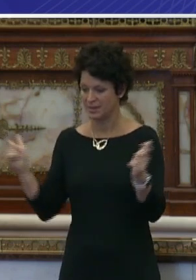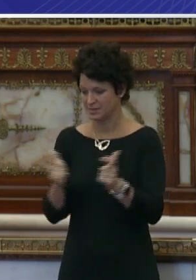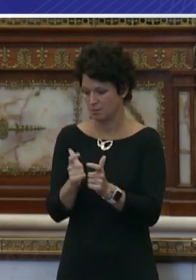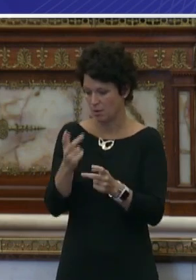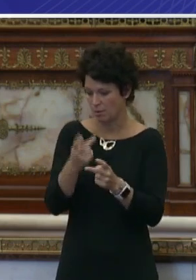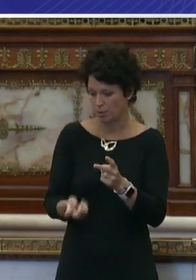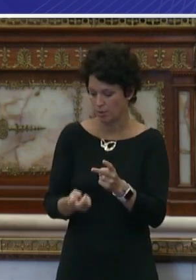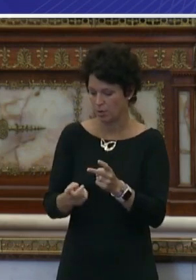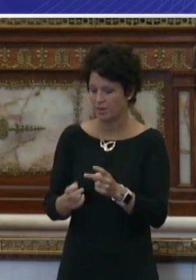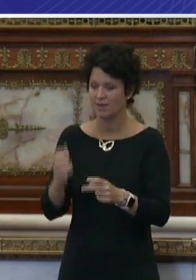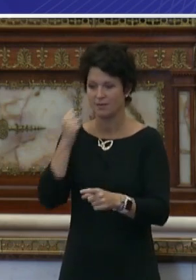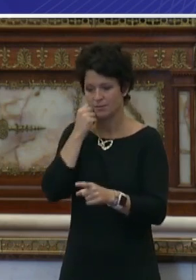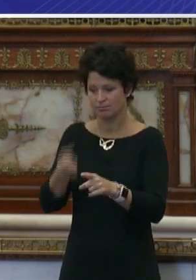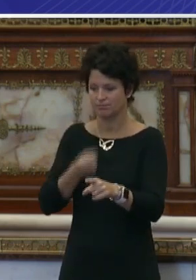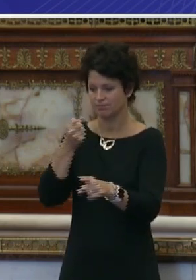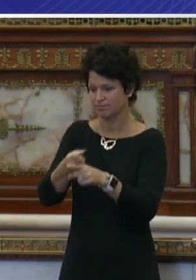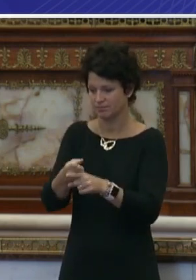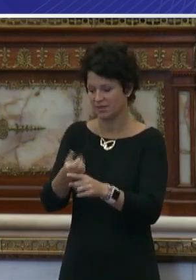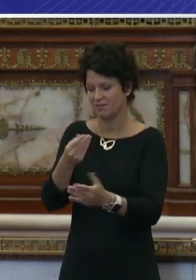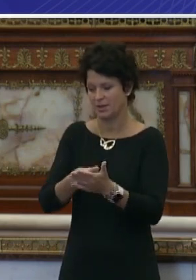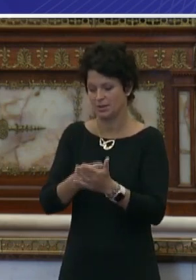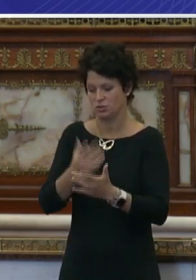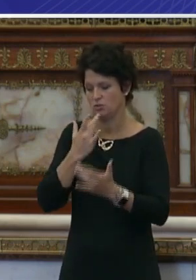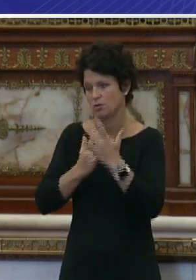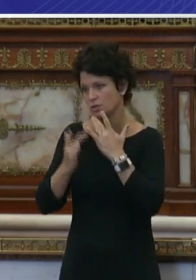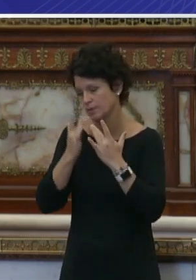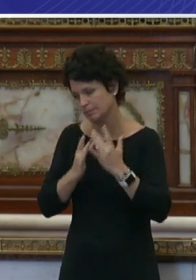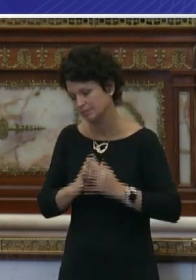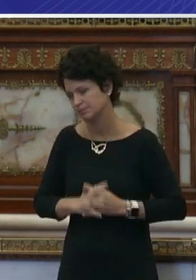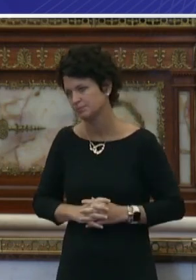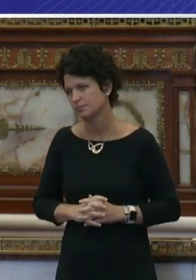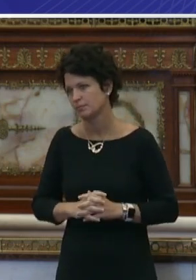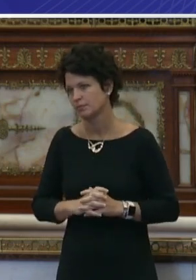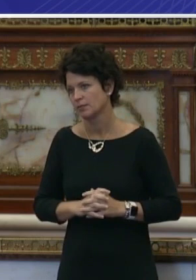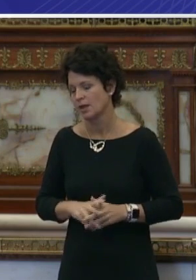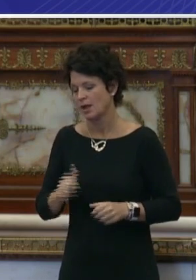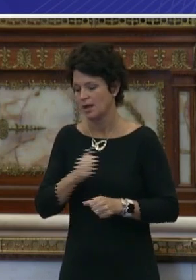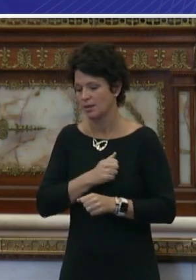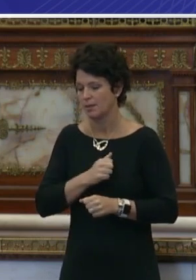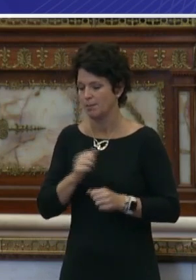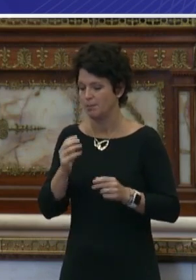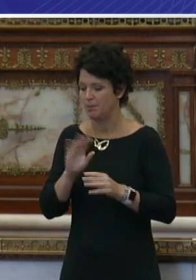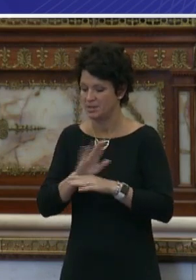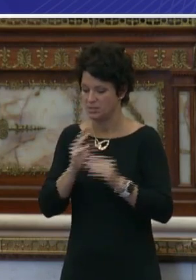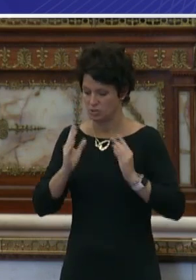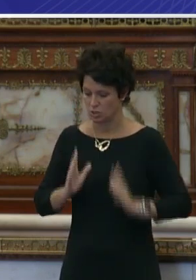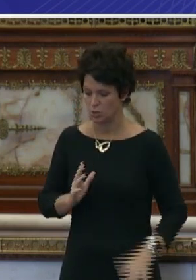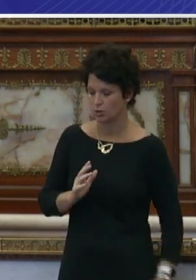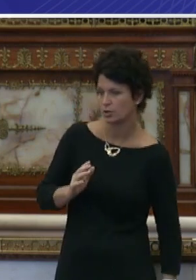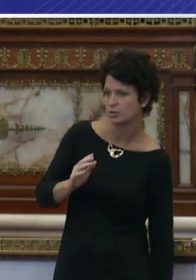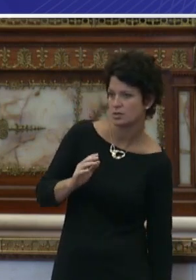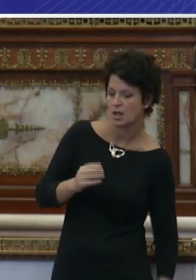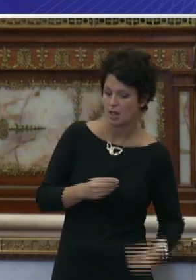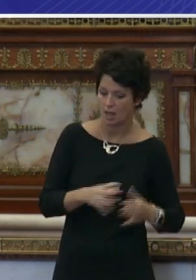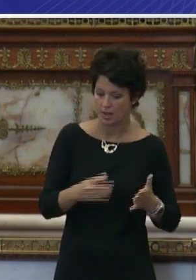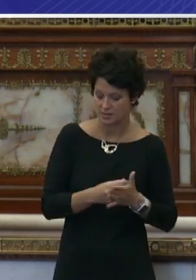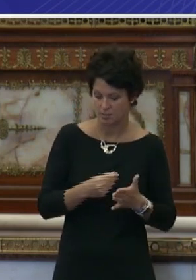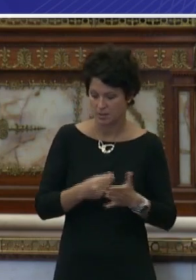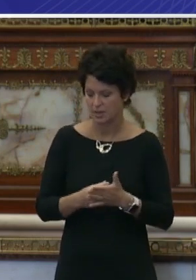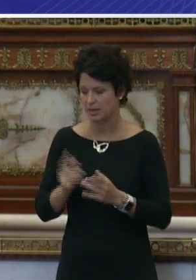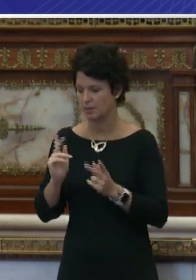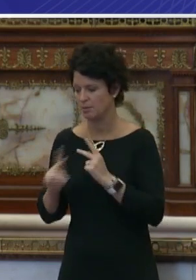have experienced extraordinary financial hardship. Our local business owners have suffered significantly reduced revenues, with many losing